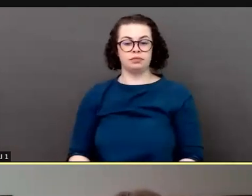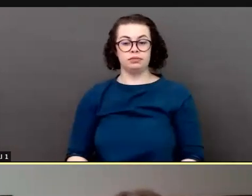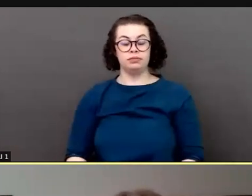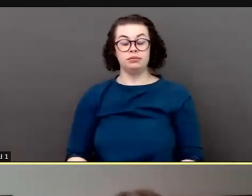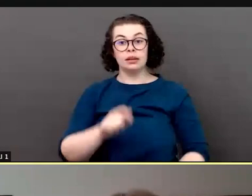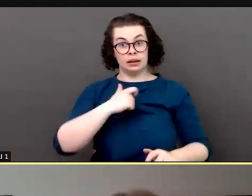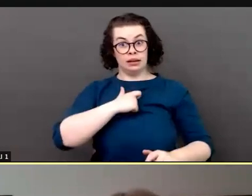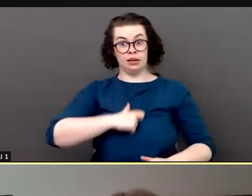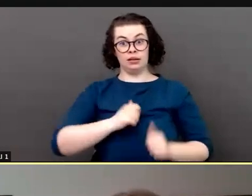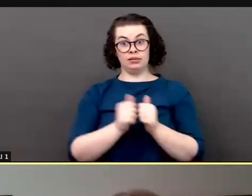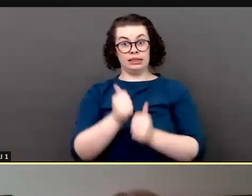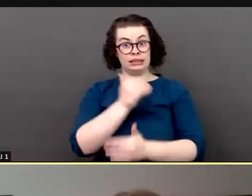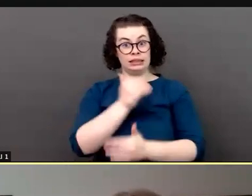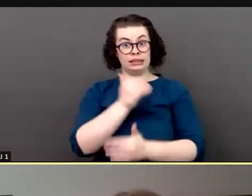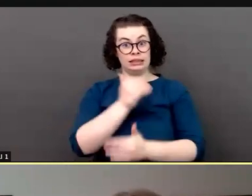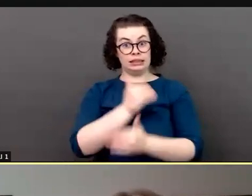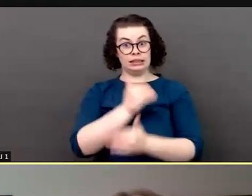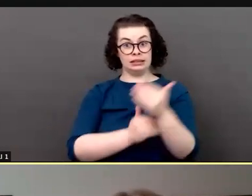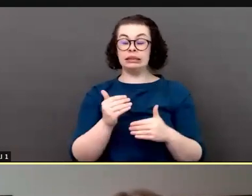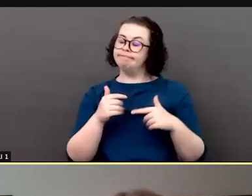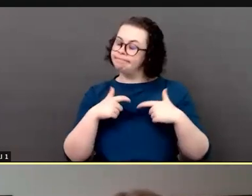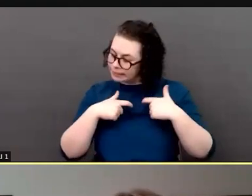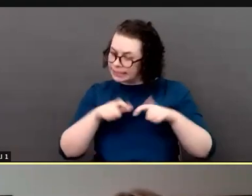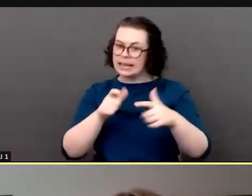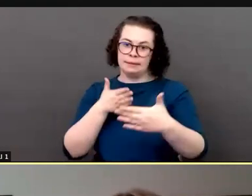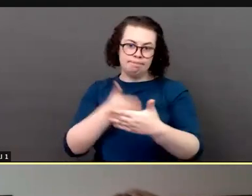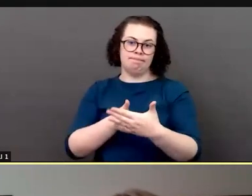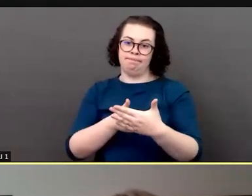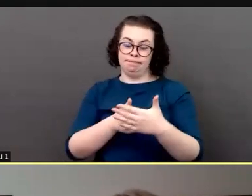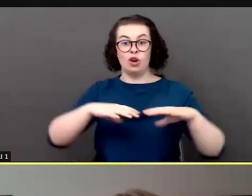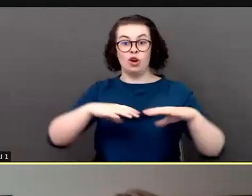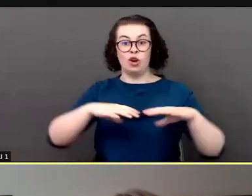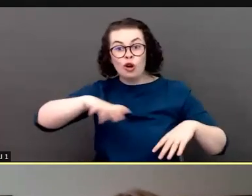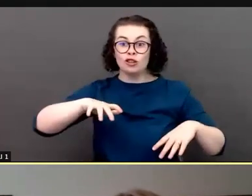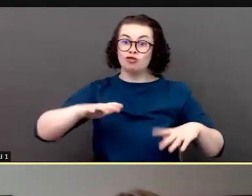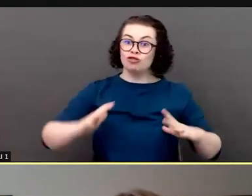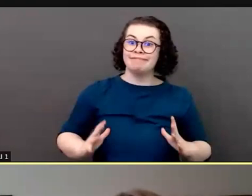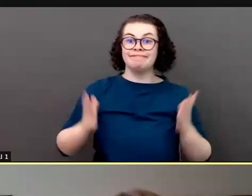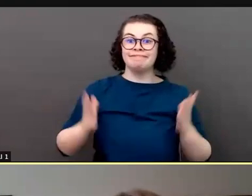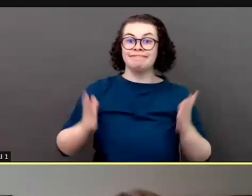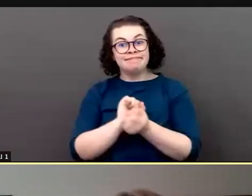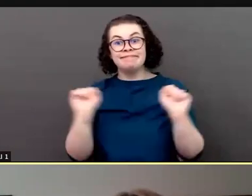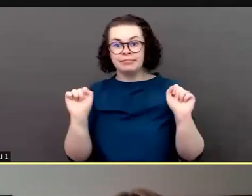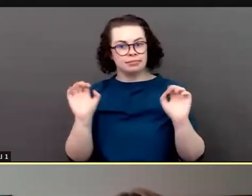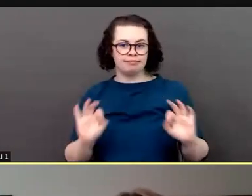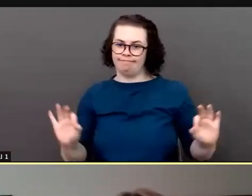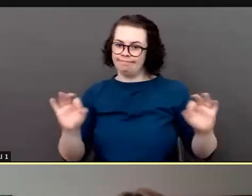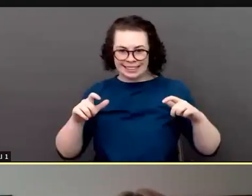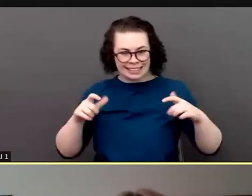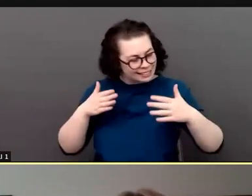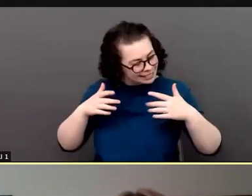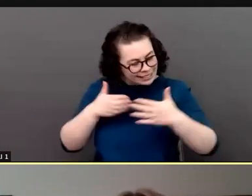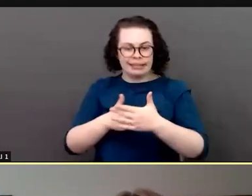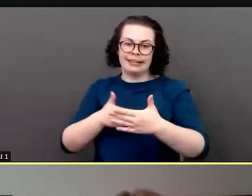similar barriers in all the member states, and that they wanted solutions so that they could